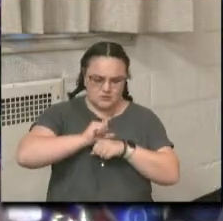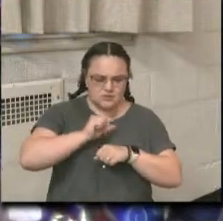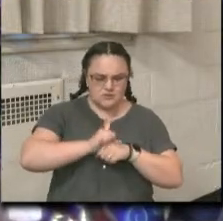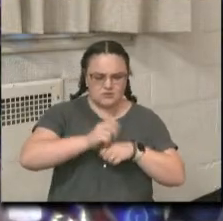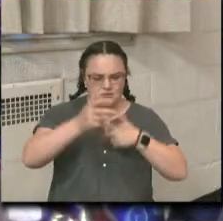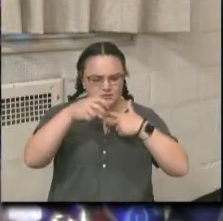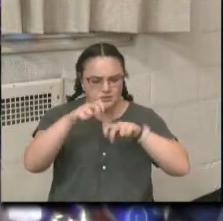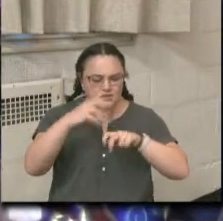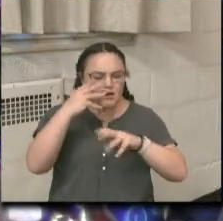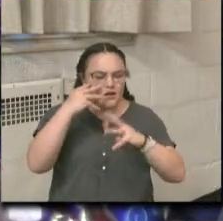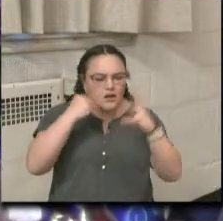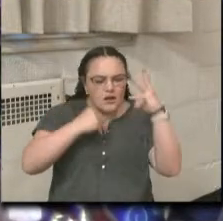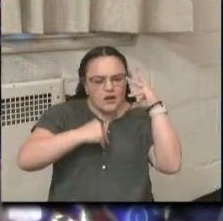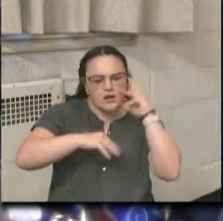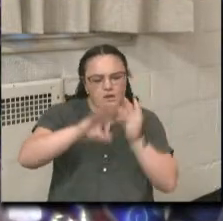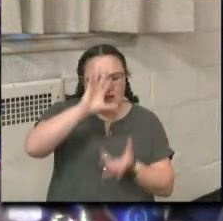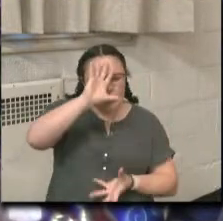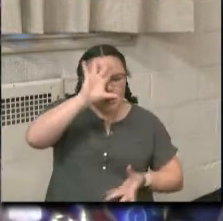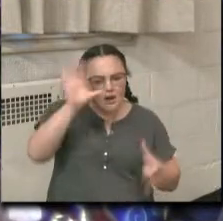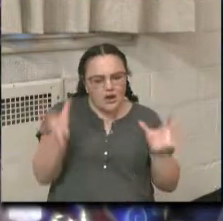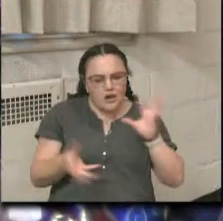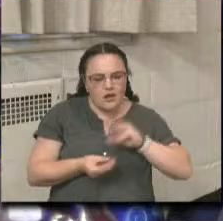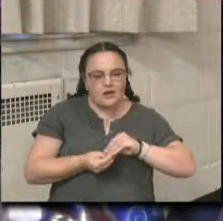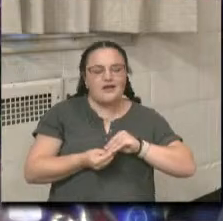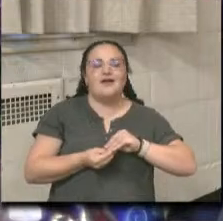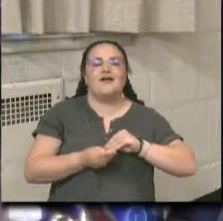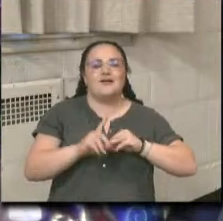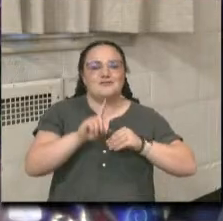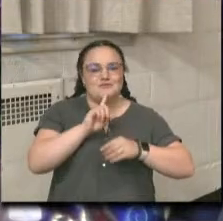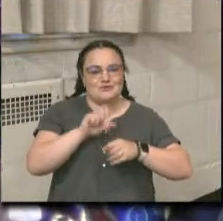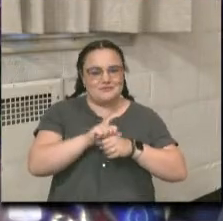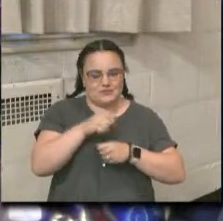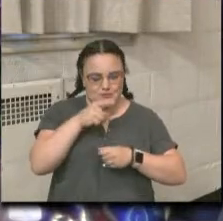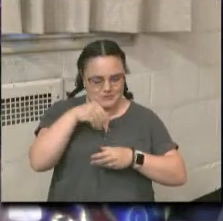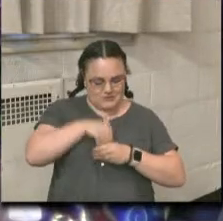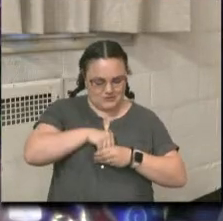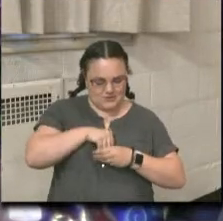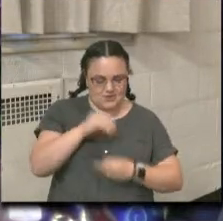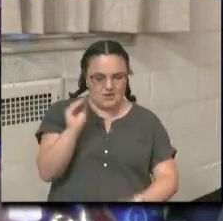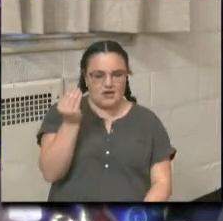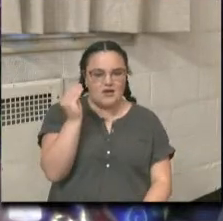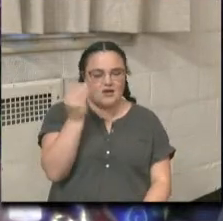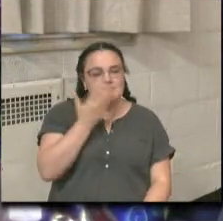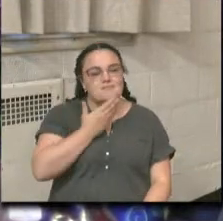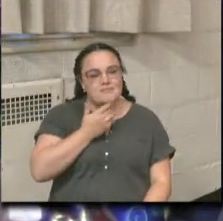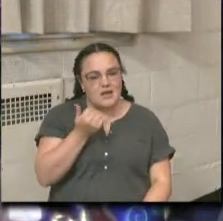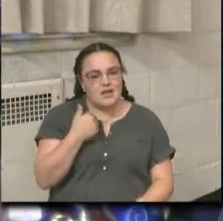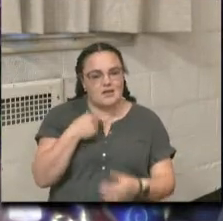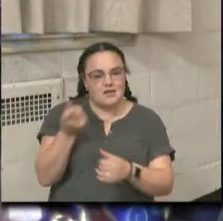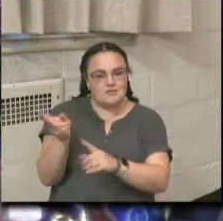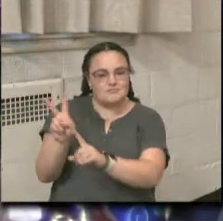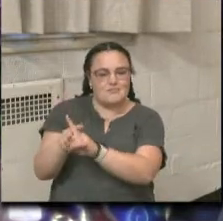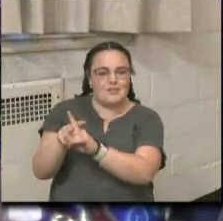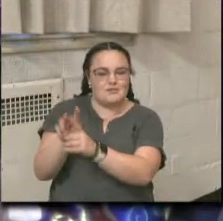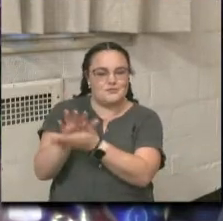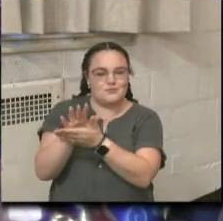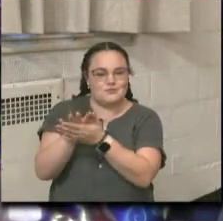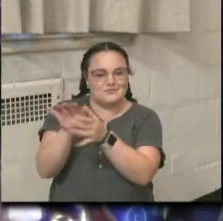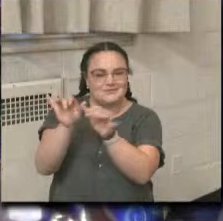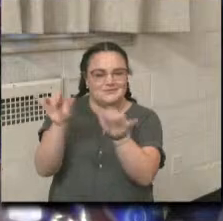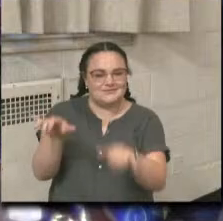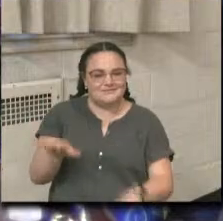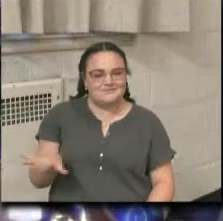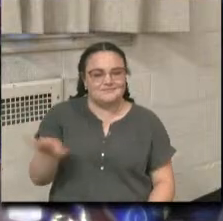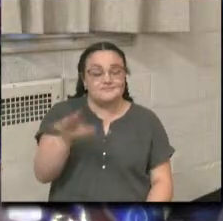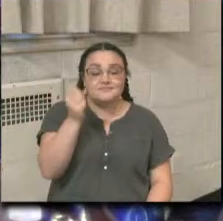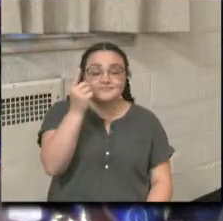and perseverance that we will bring out the true best in Prince George's County Public Schools. The coffee cherry, as